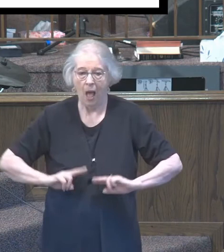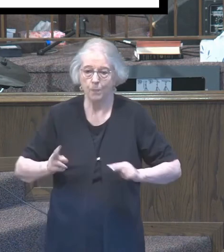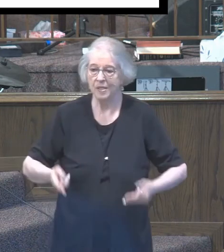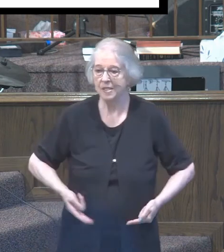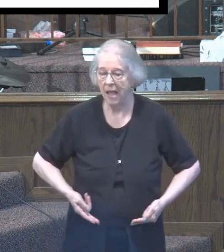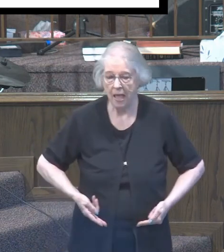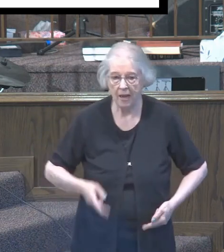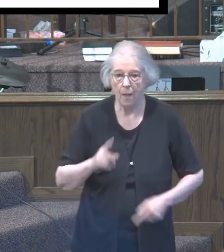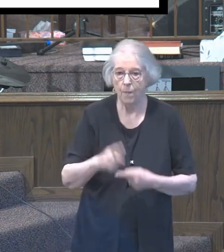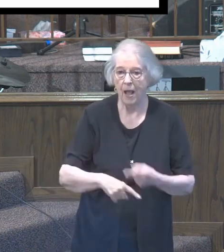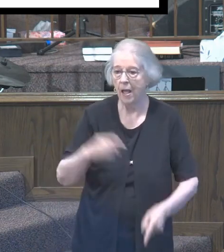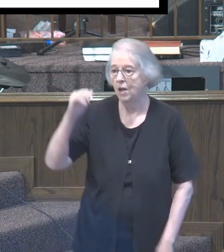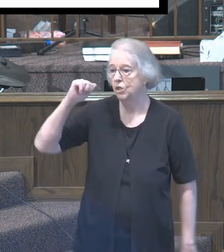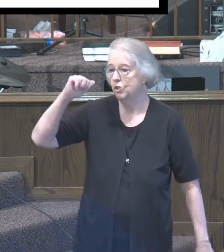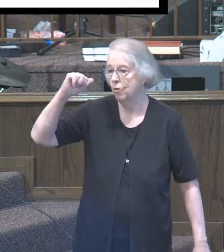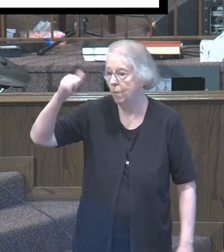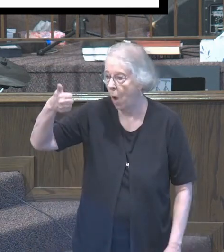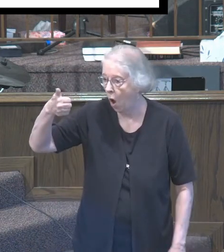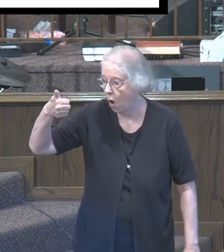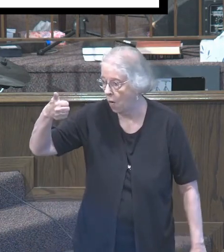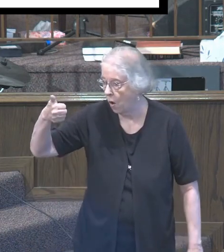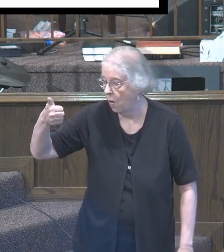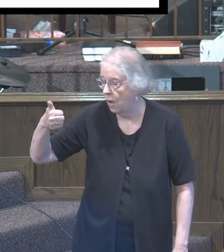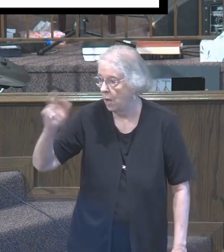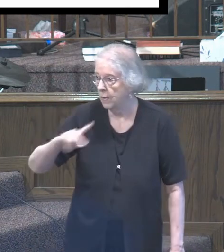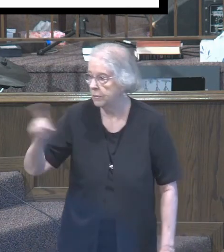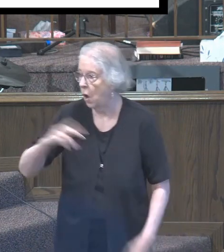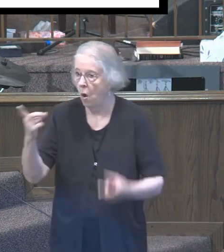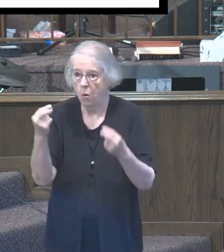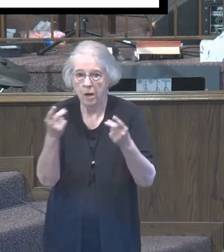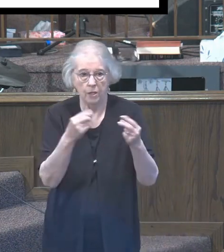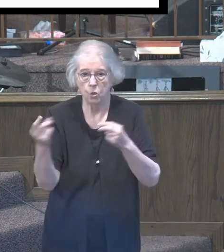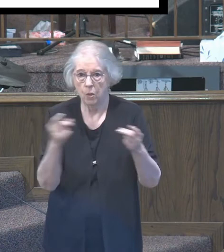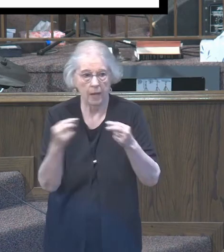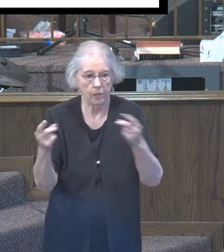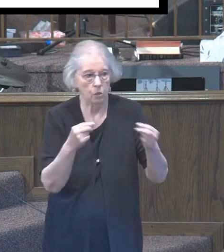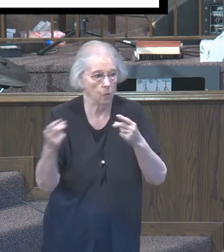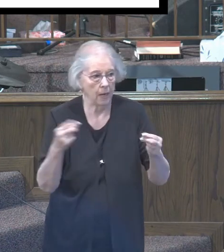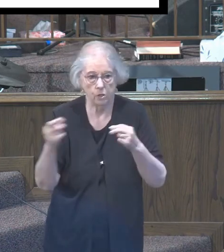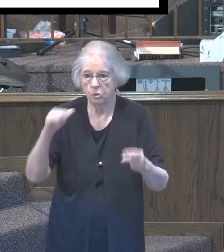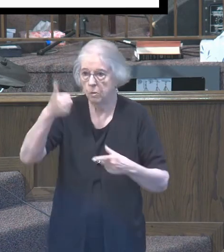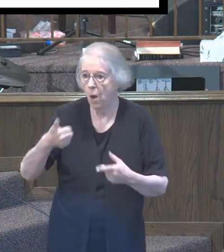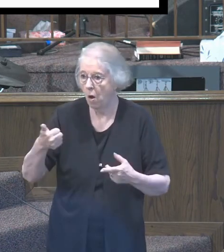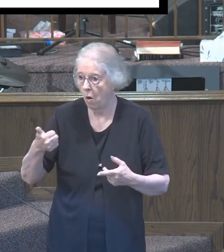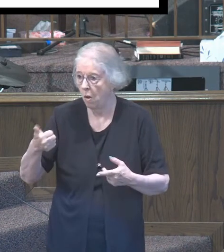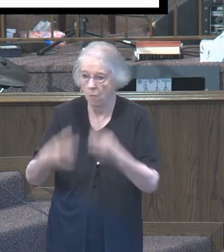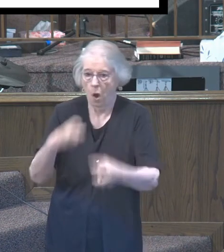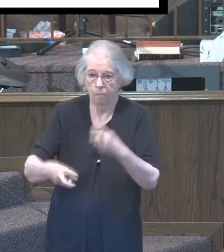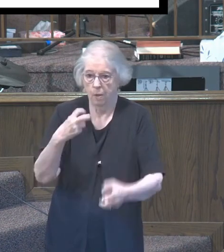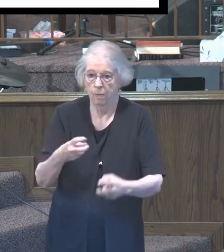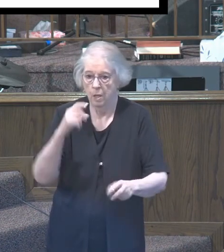tomorrow. God will help you deal with whatever hard things come up when the time comes.